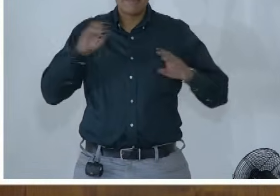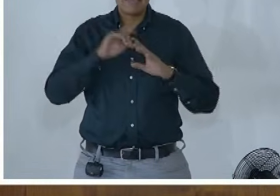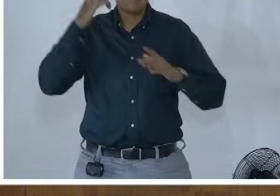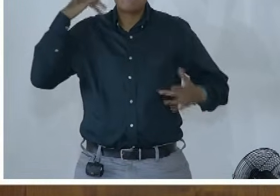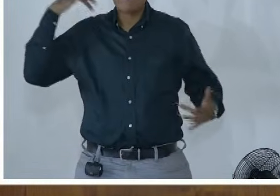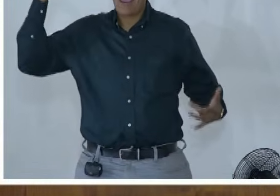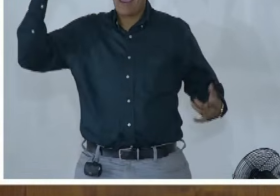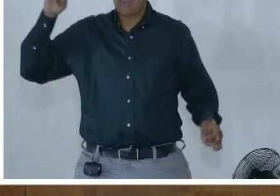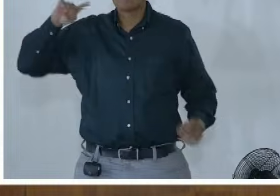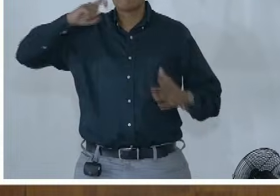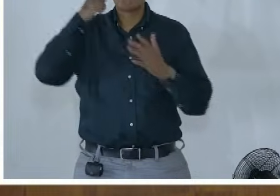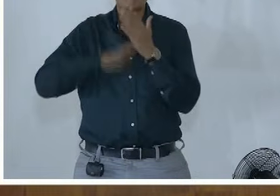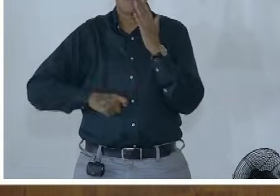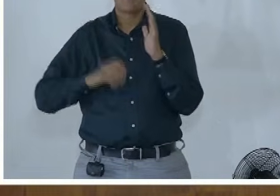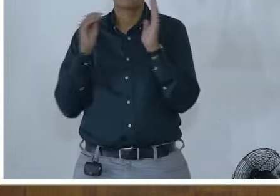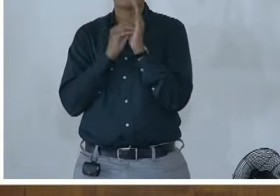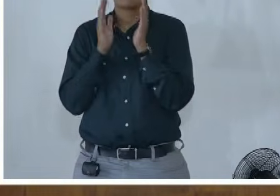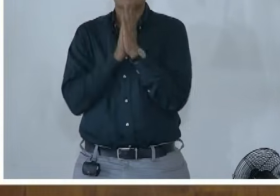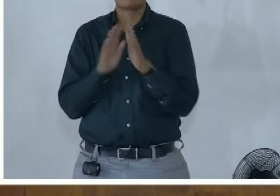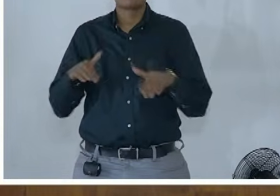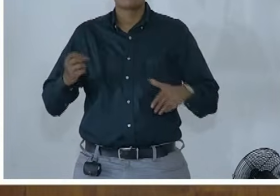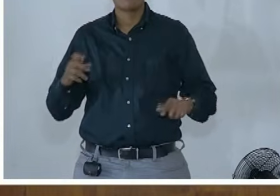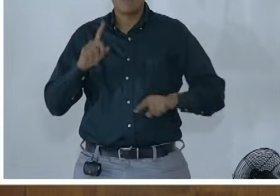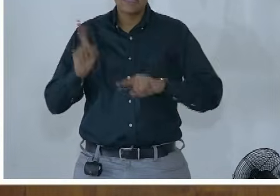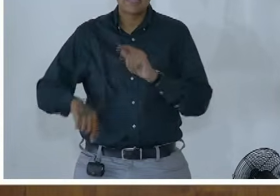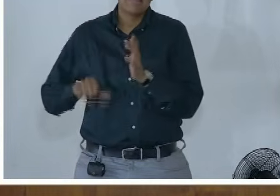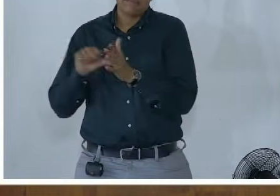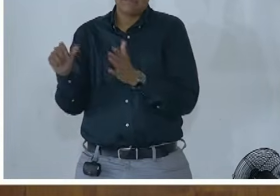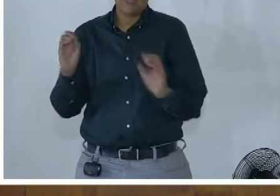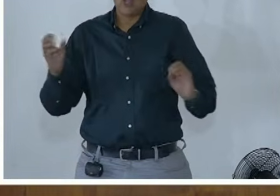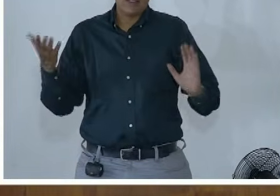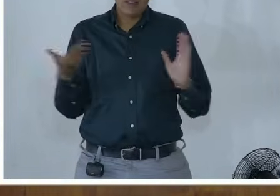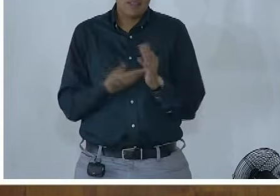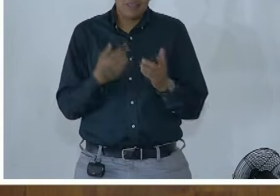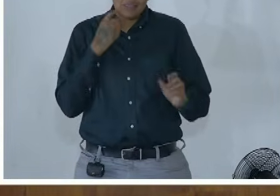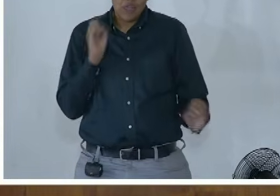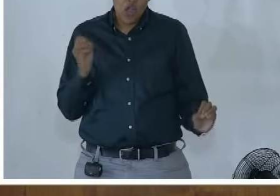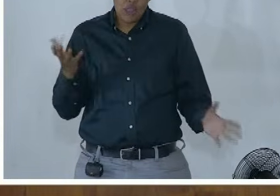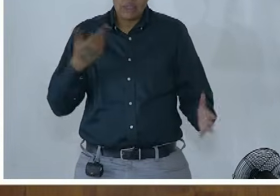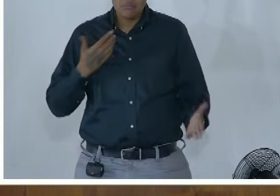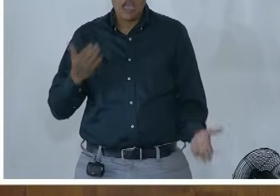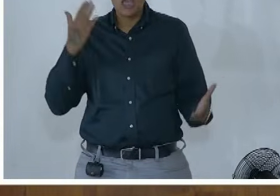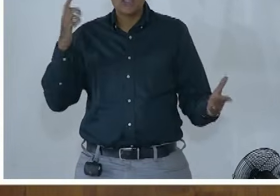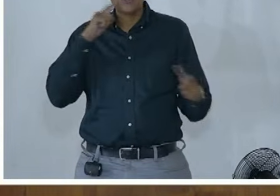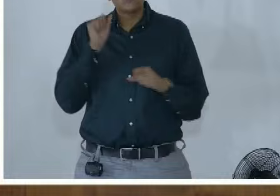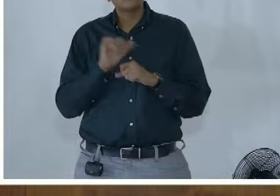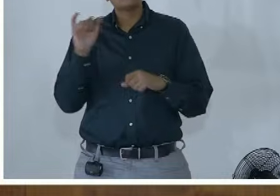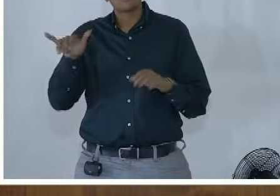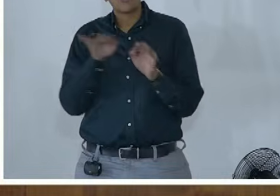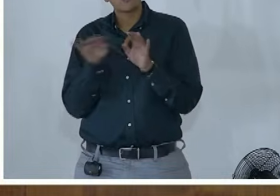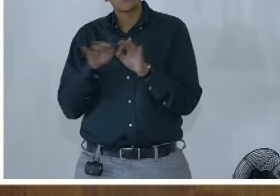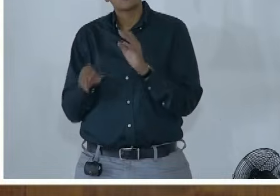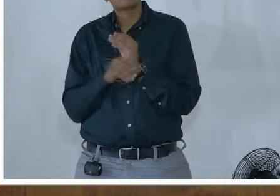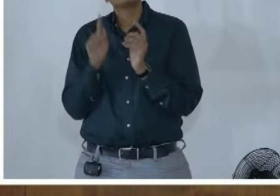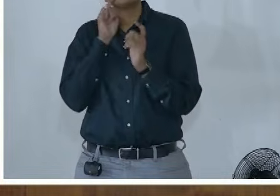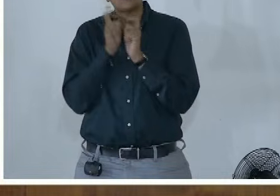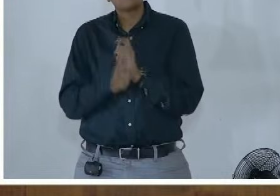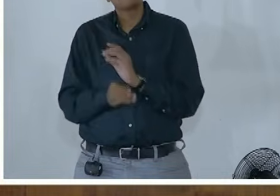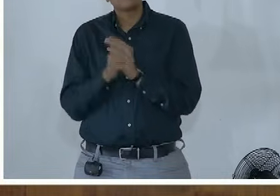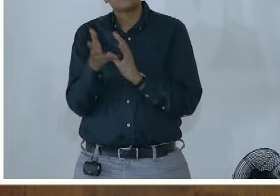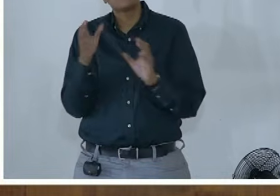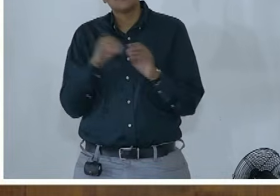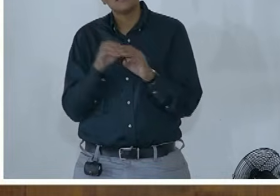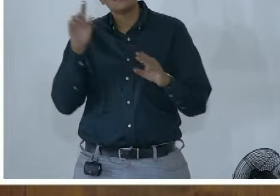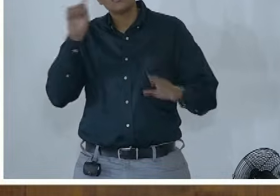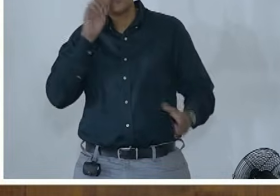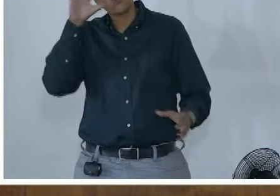event that the fine is not or cannot be paid. So my suggestion is that that clause also be amended